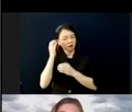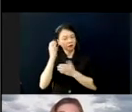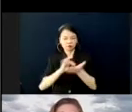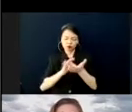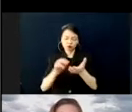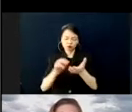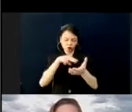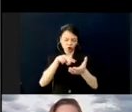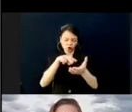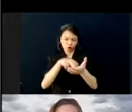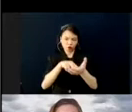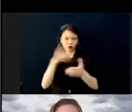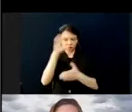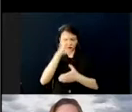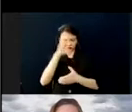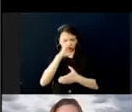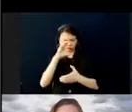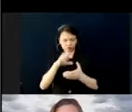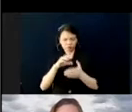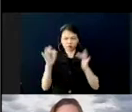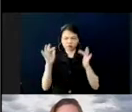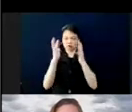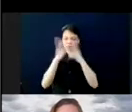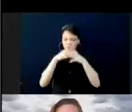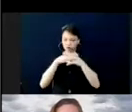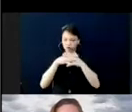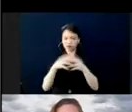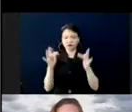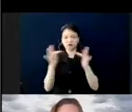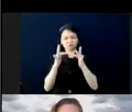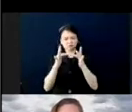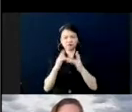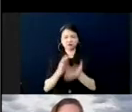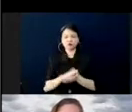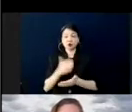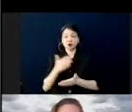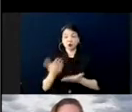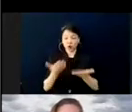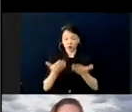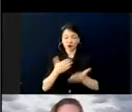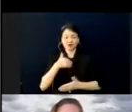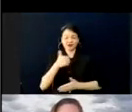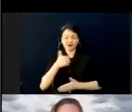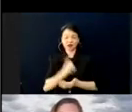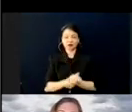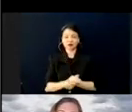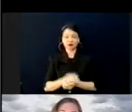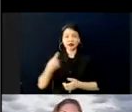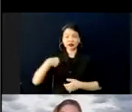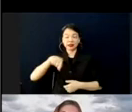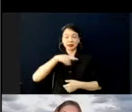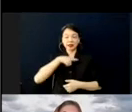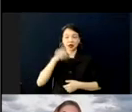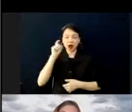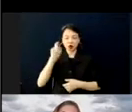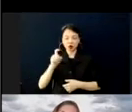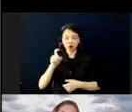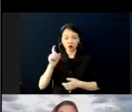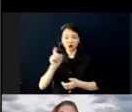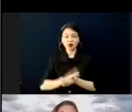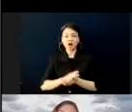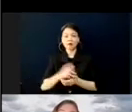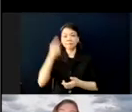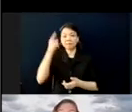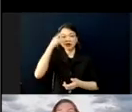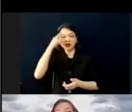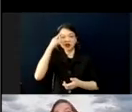Now, one thing that we think is an important thing to keep in mind is that there is a gender gap